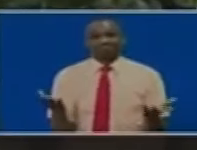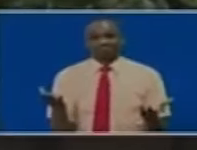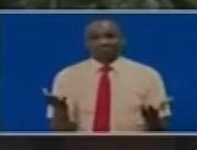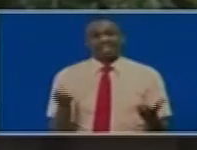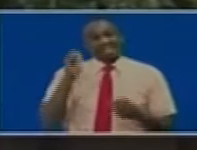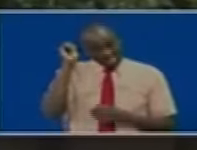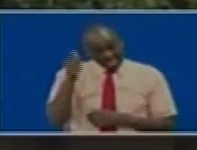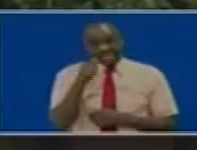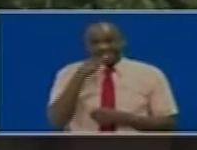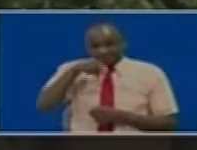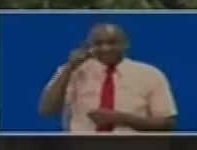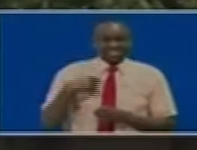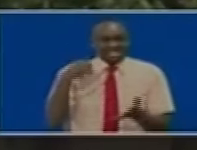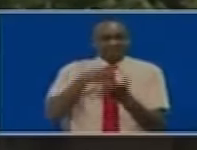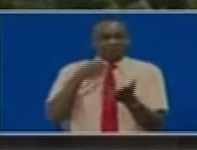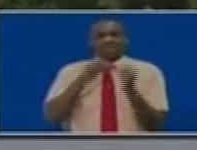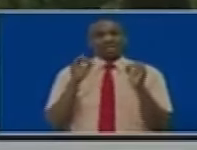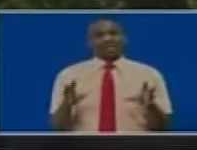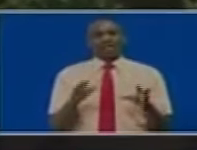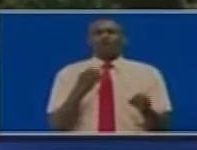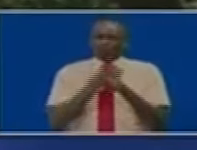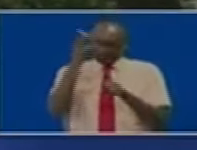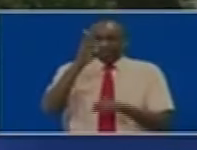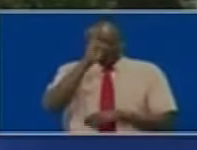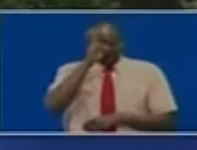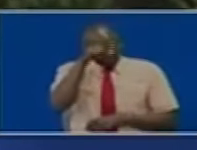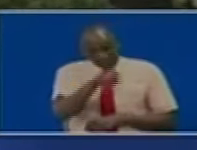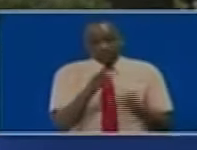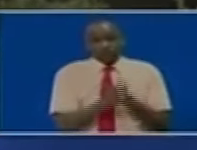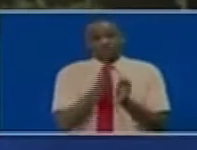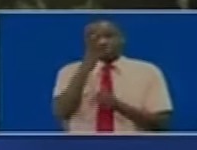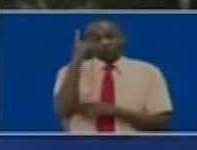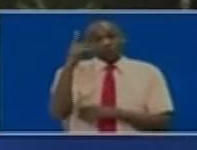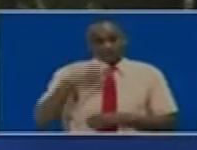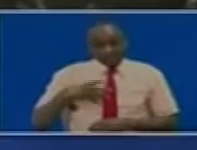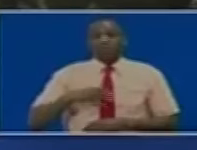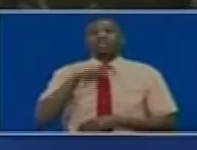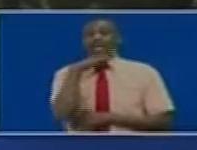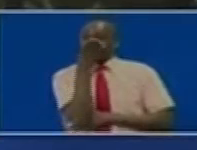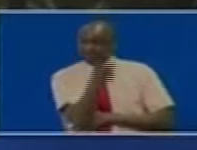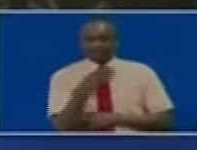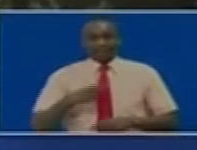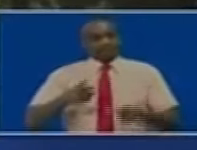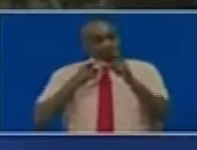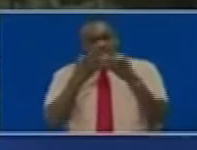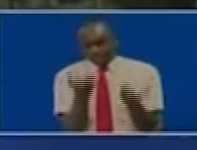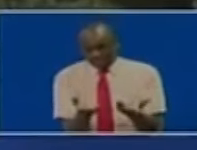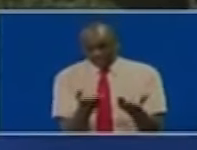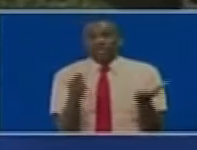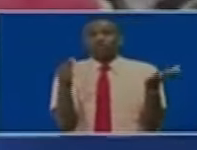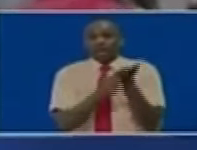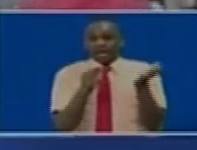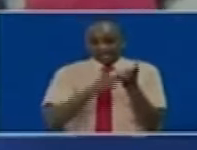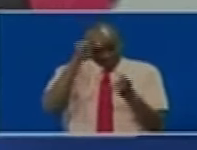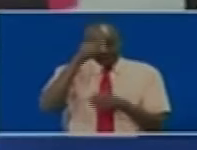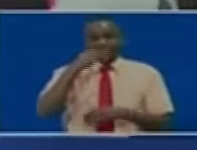king has denied any involvement. At least 14 police officers and 41 militants have died in the clashes. A Ugandan government